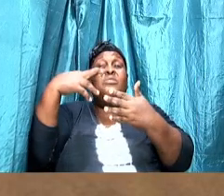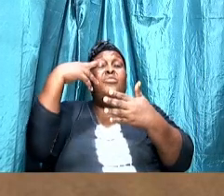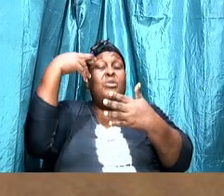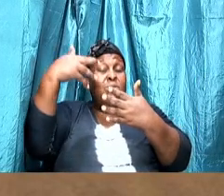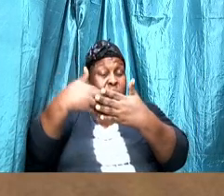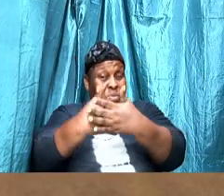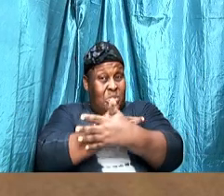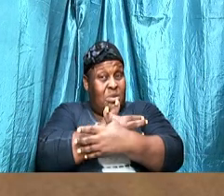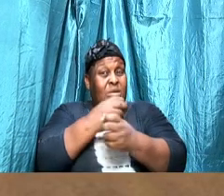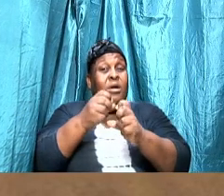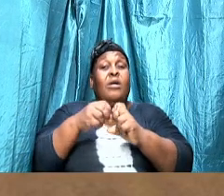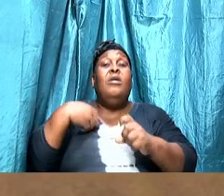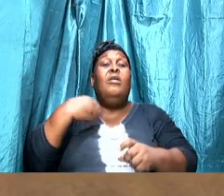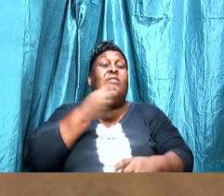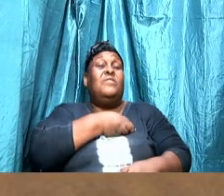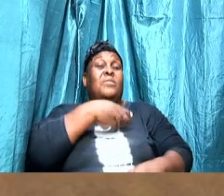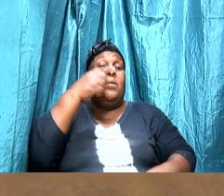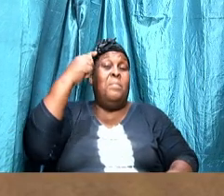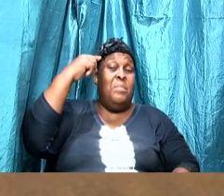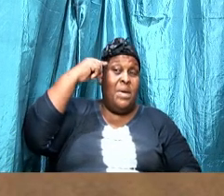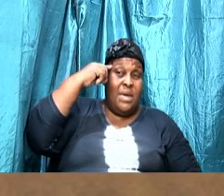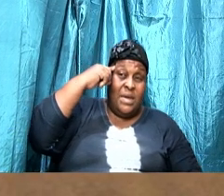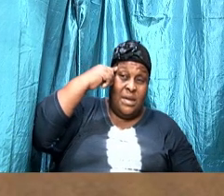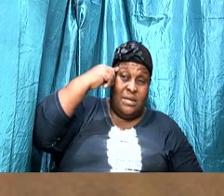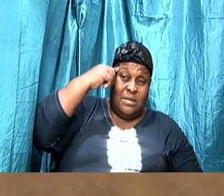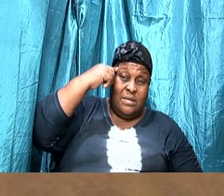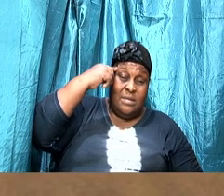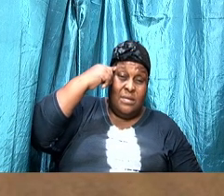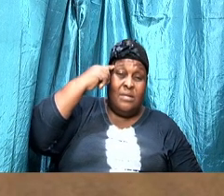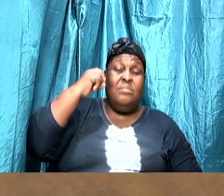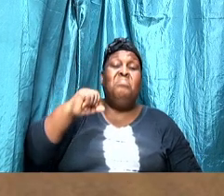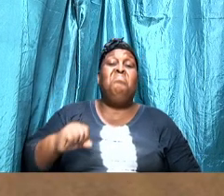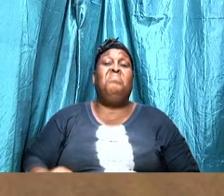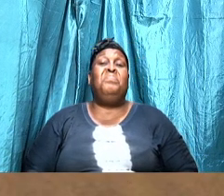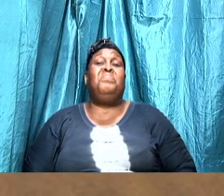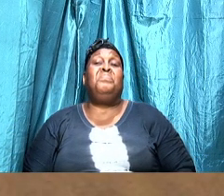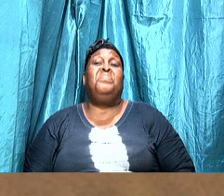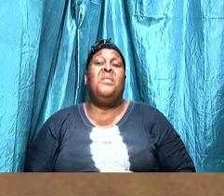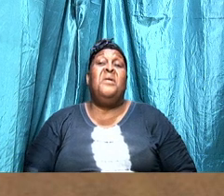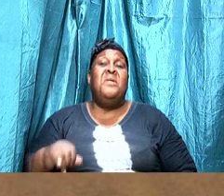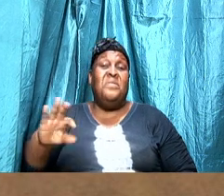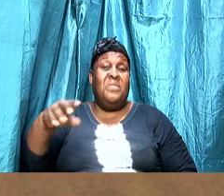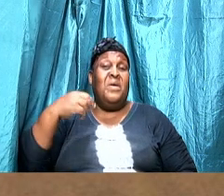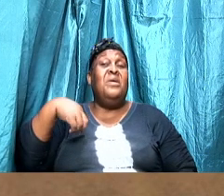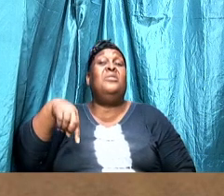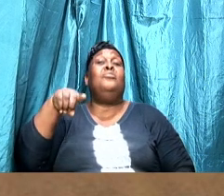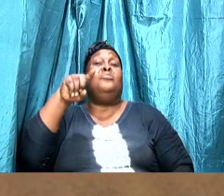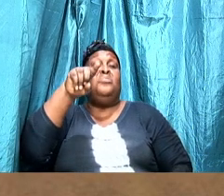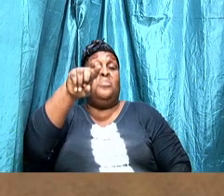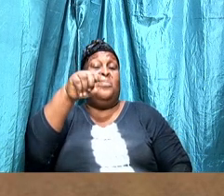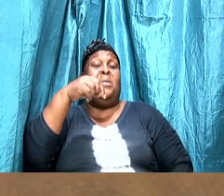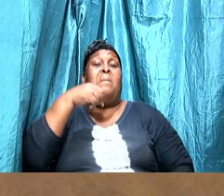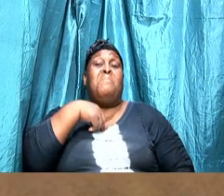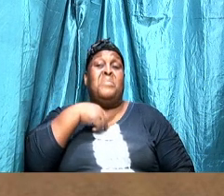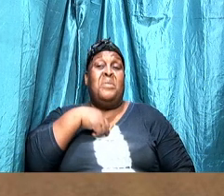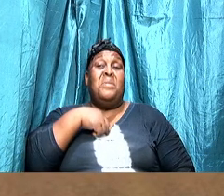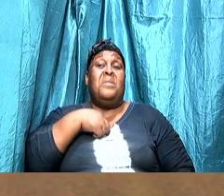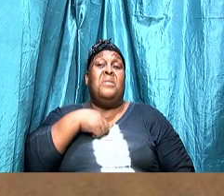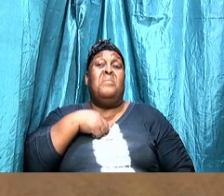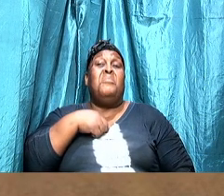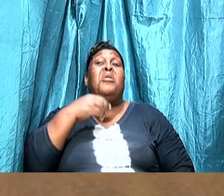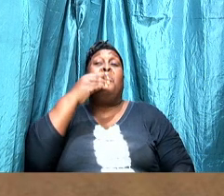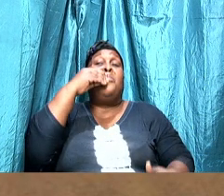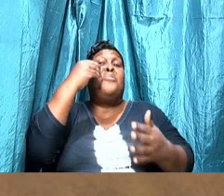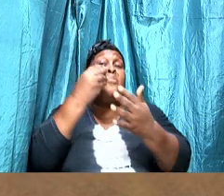be metamorphosized by the renewing of your mind. He went on to